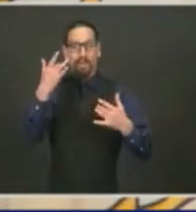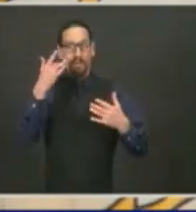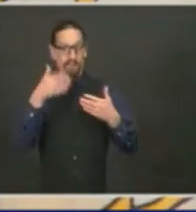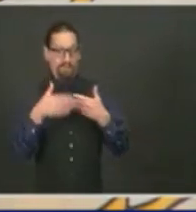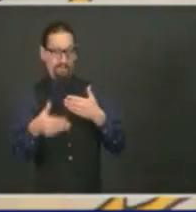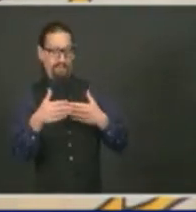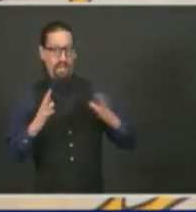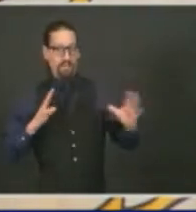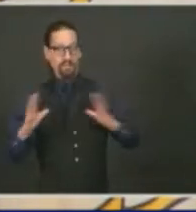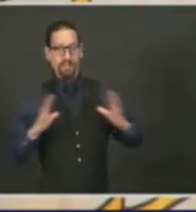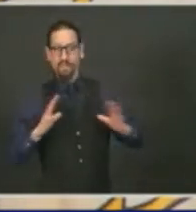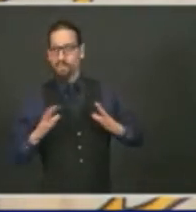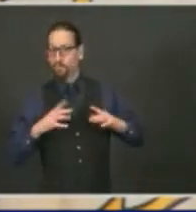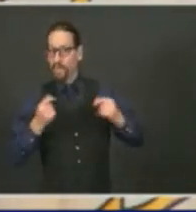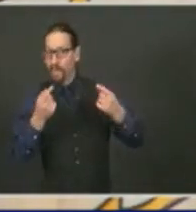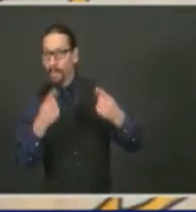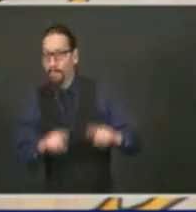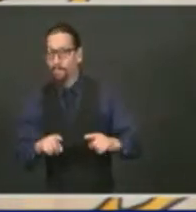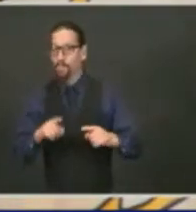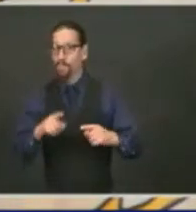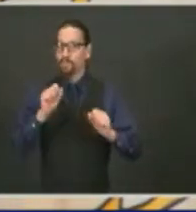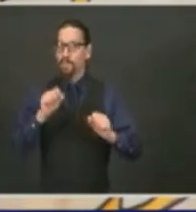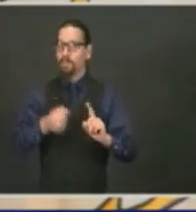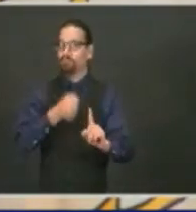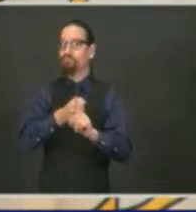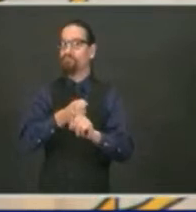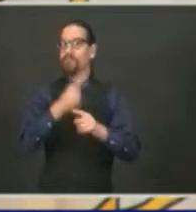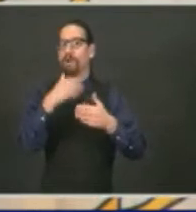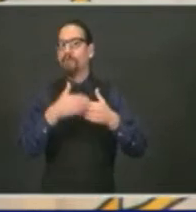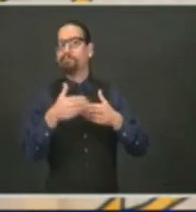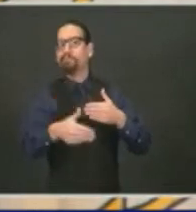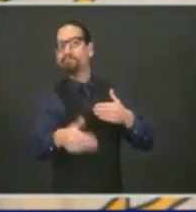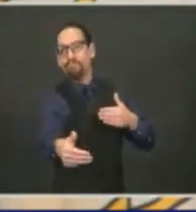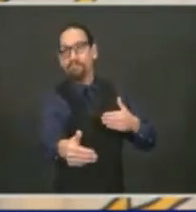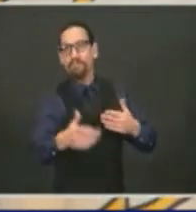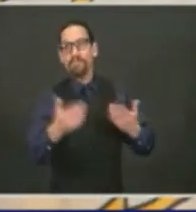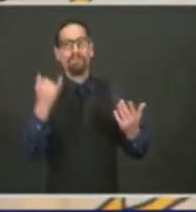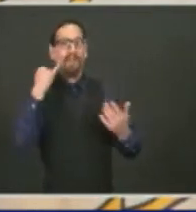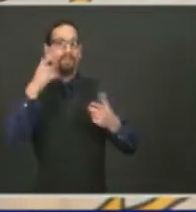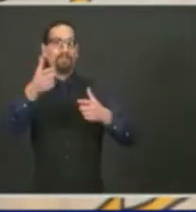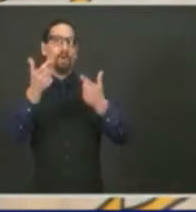factor. If we all have large social gatherings